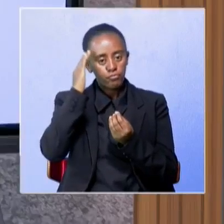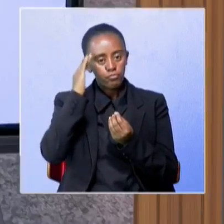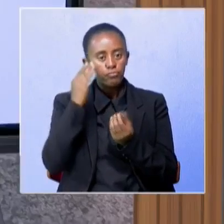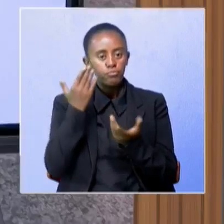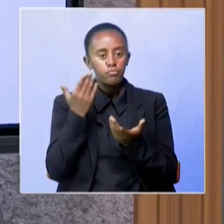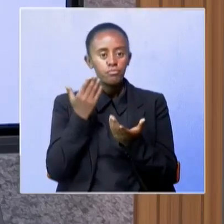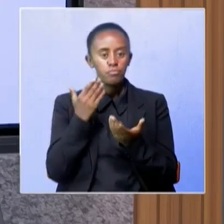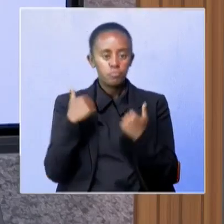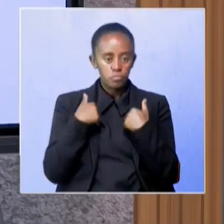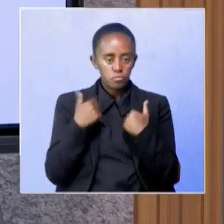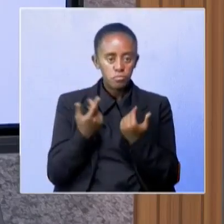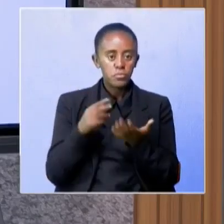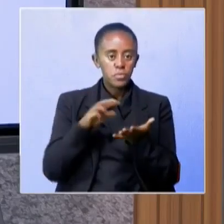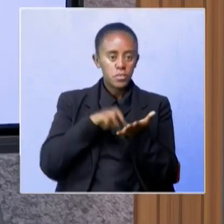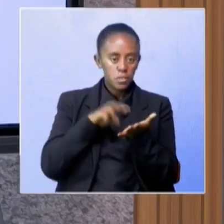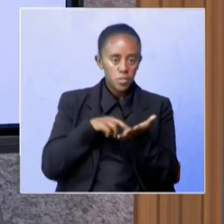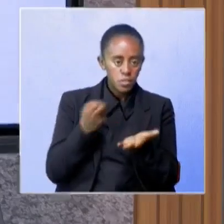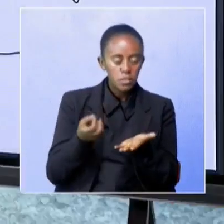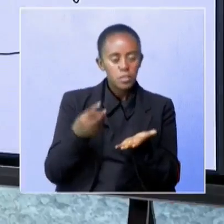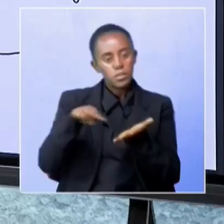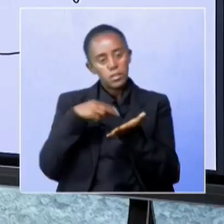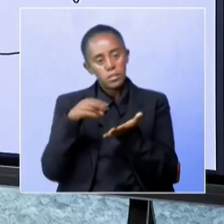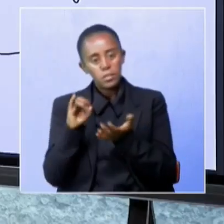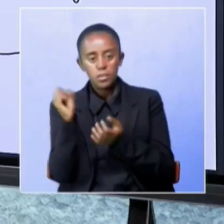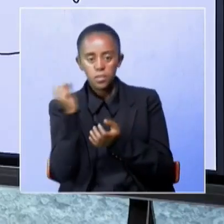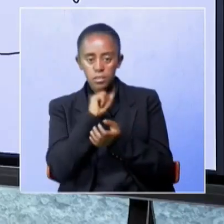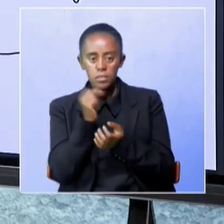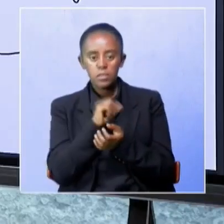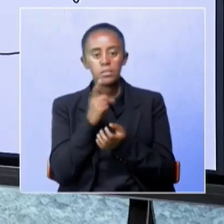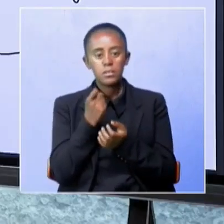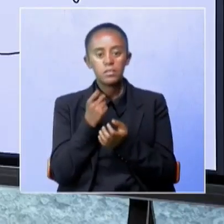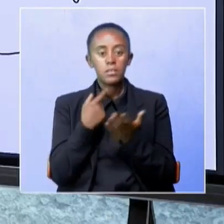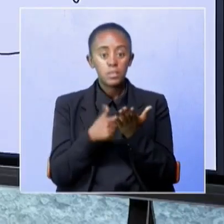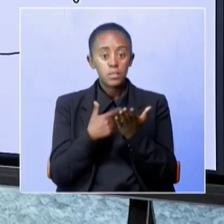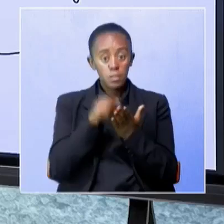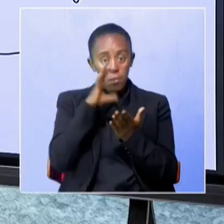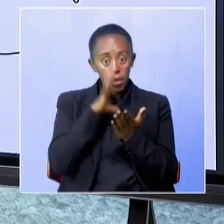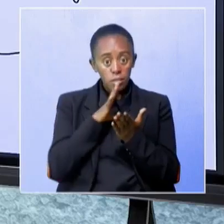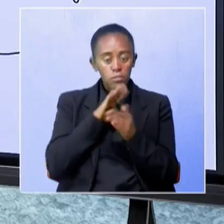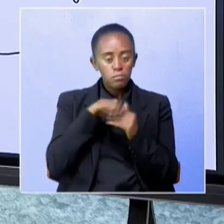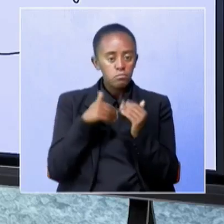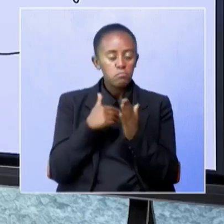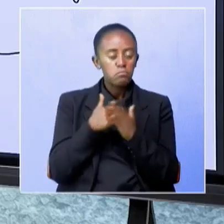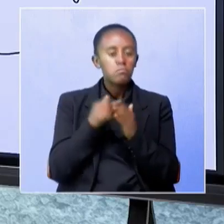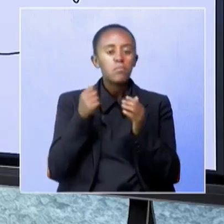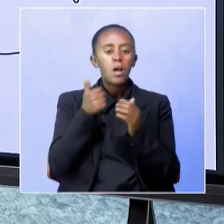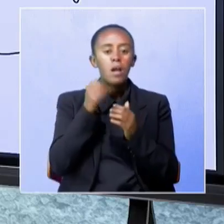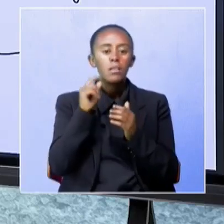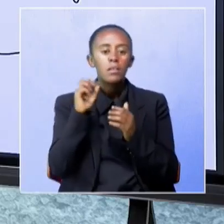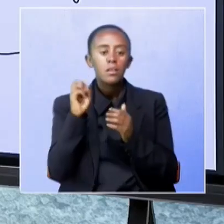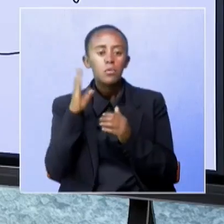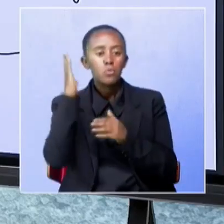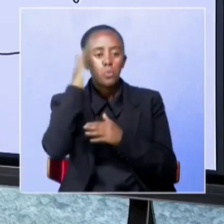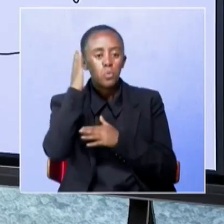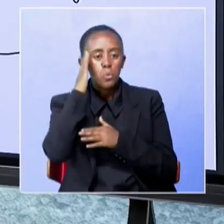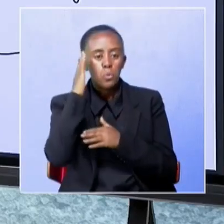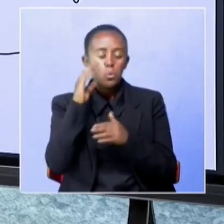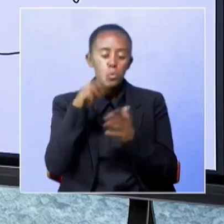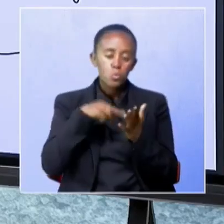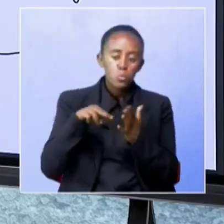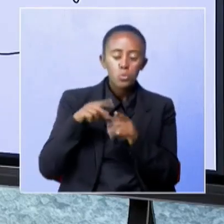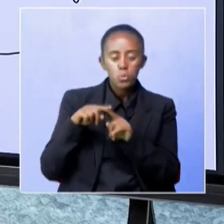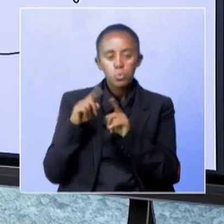Well-rounded, having studied dancing and singing. So this person is an actor, but knows how to sing and